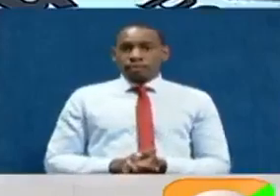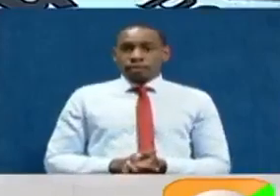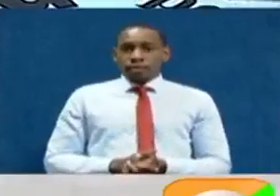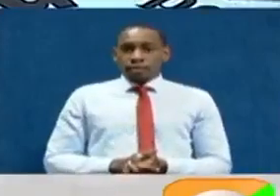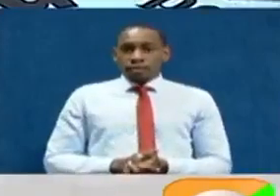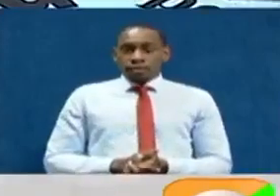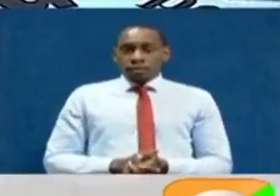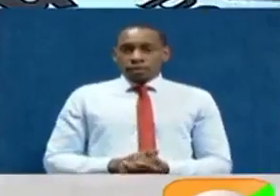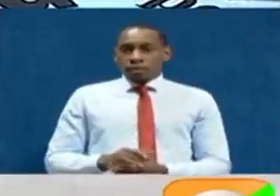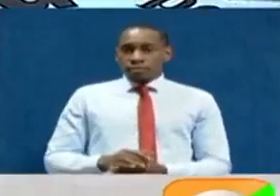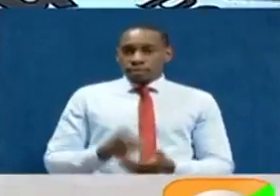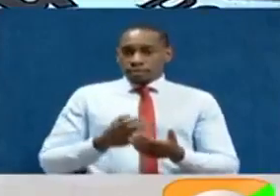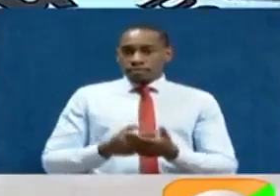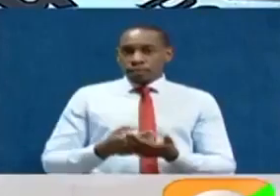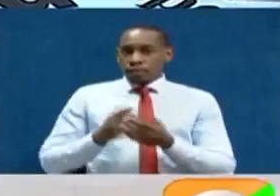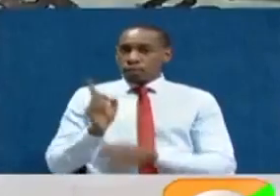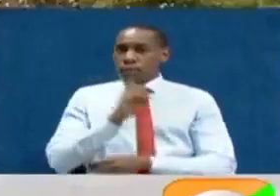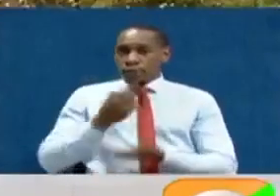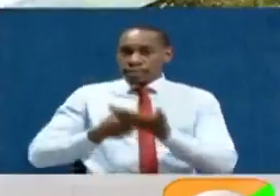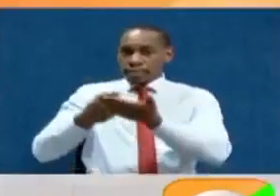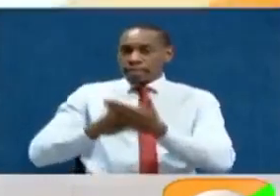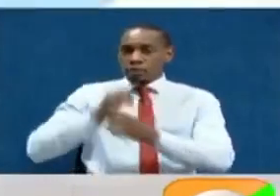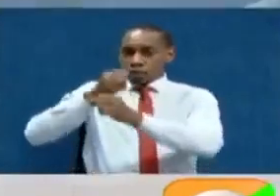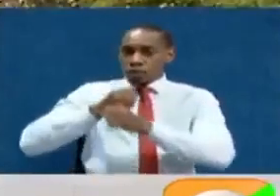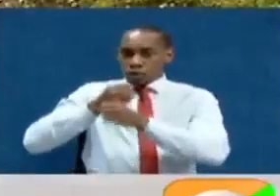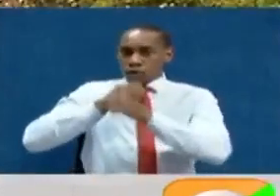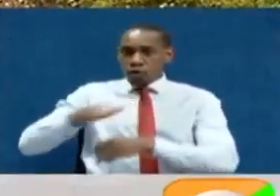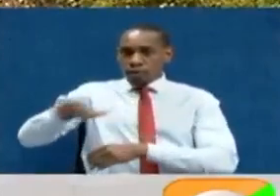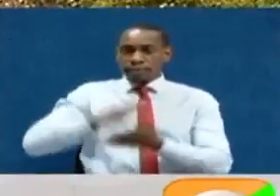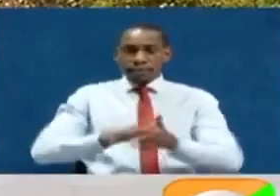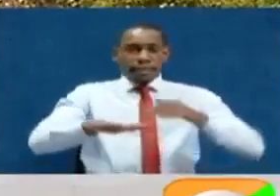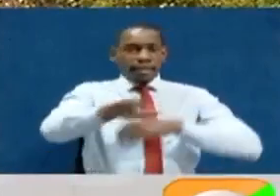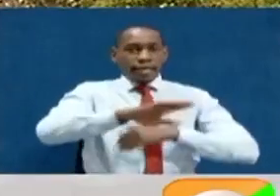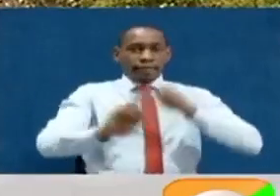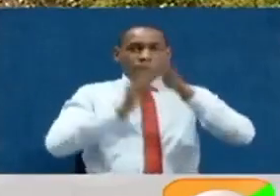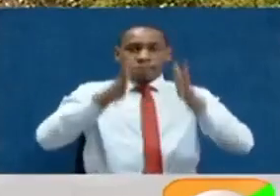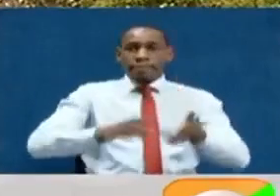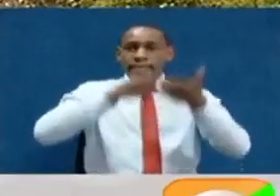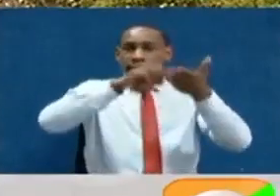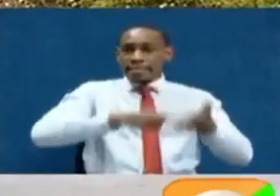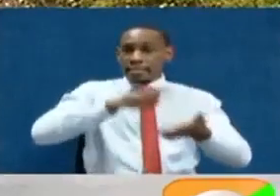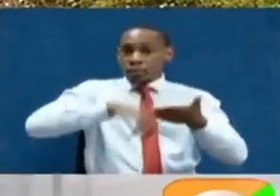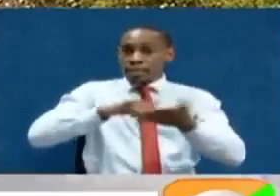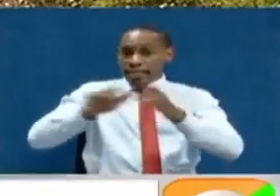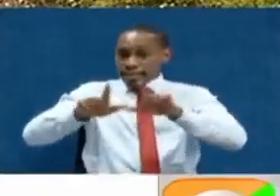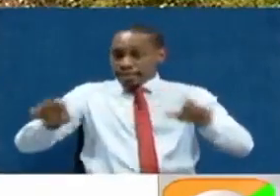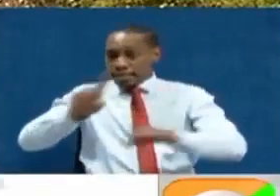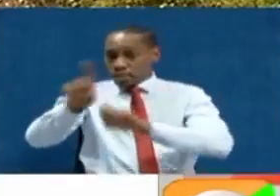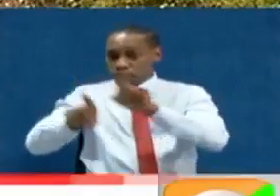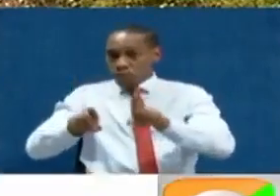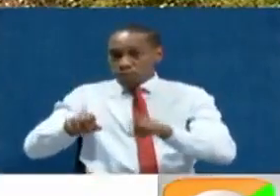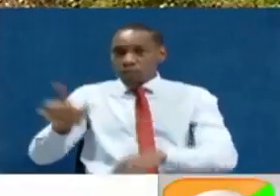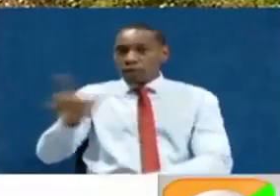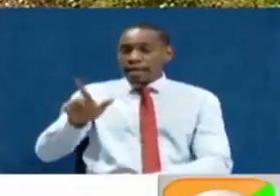Onto that controversy about Ngong Forest land. Now, Environment Cabinet Secretary Keriako Tobiko insists that the land in question in